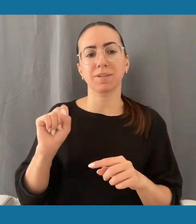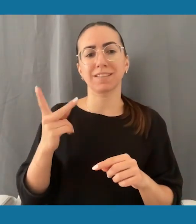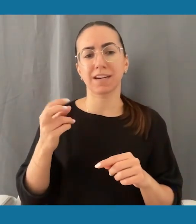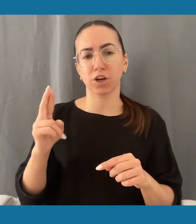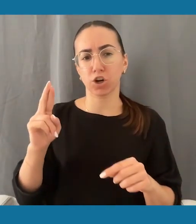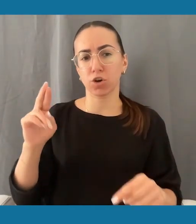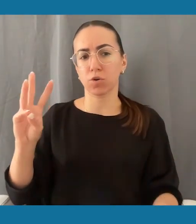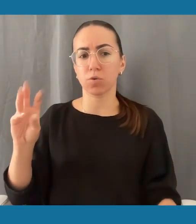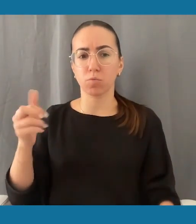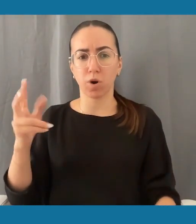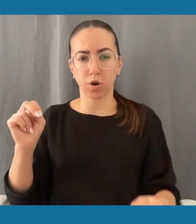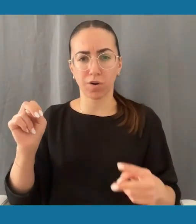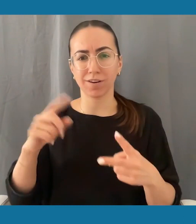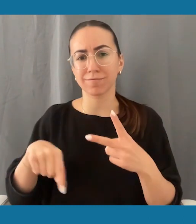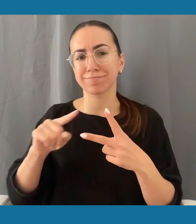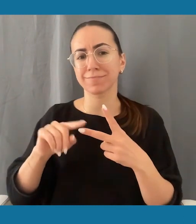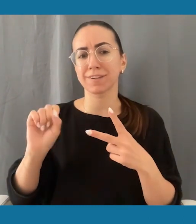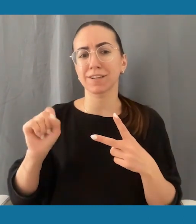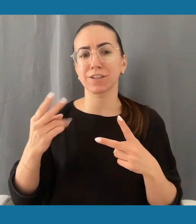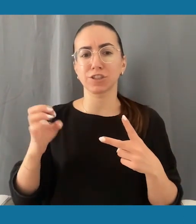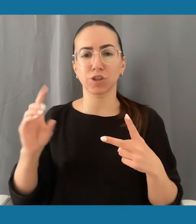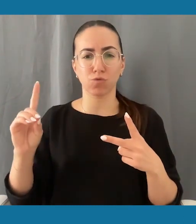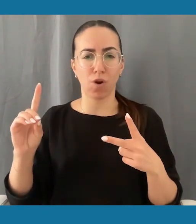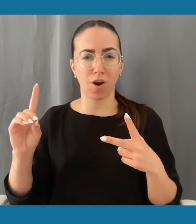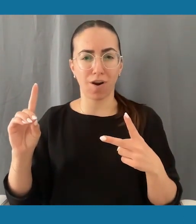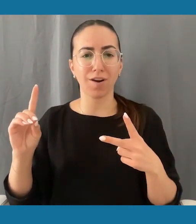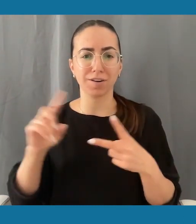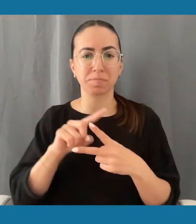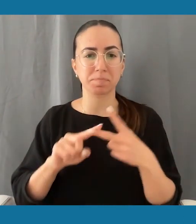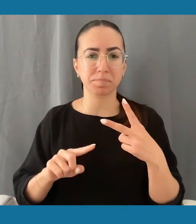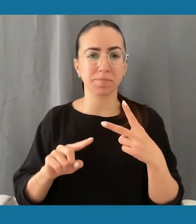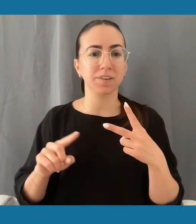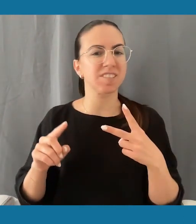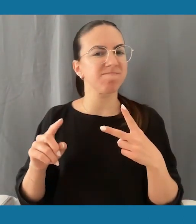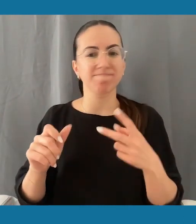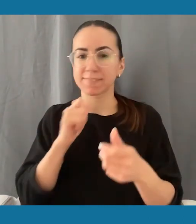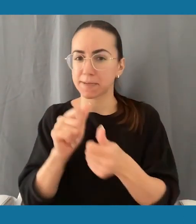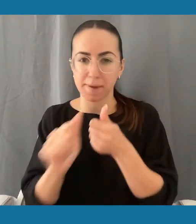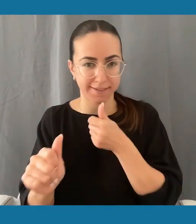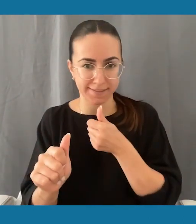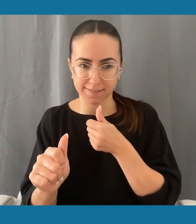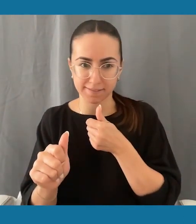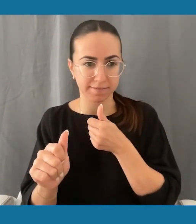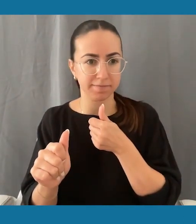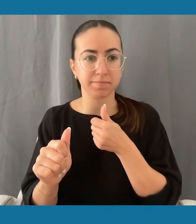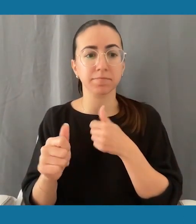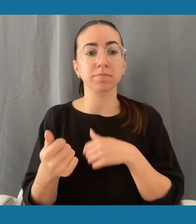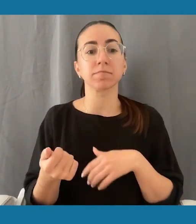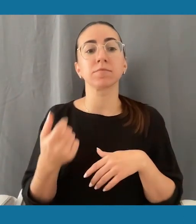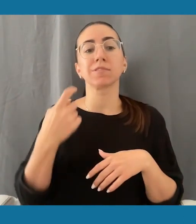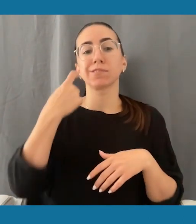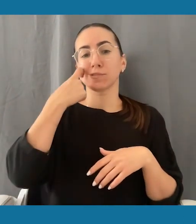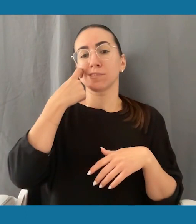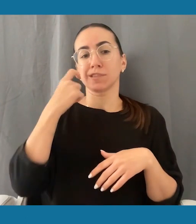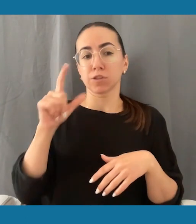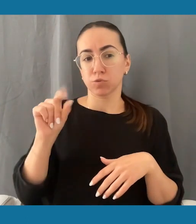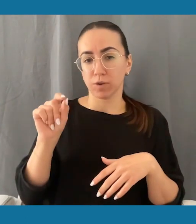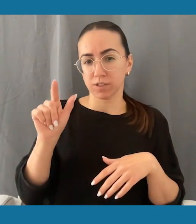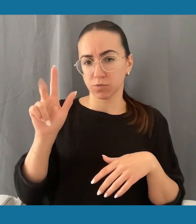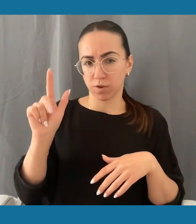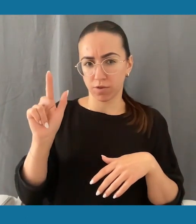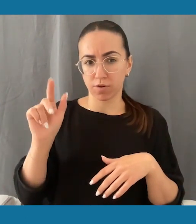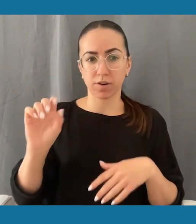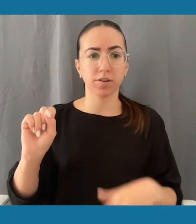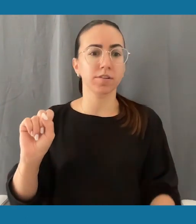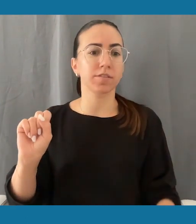Sherrod Brown of Ohio. And that did not pass. Recently in 2023, Sherrod